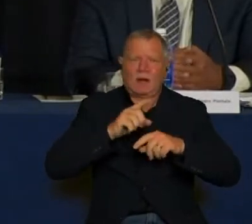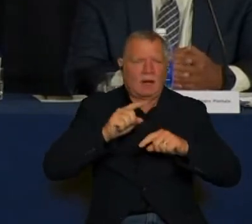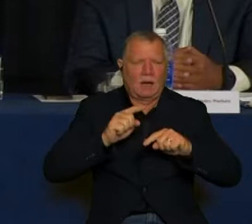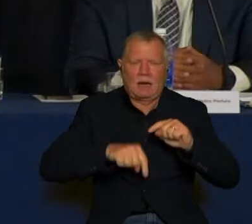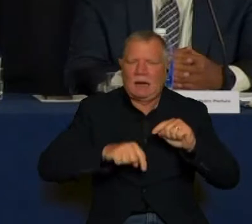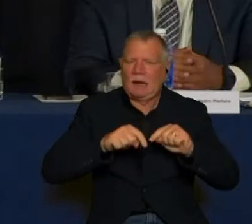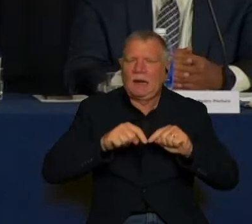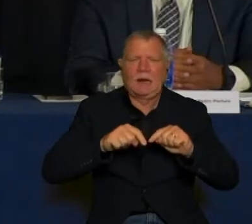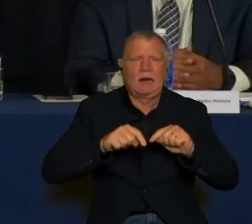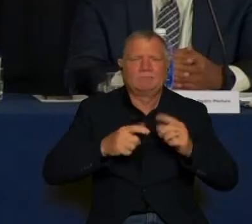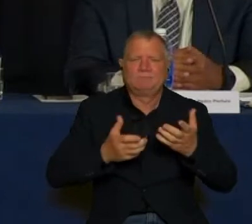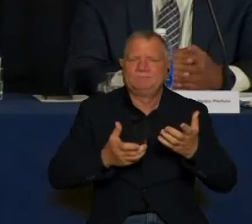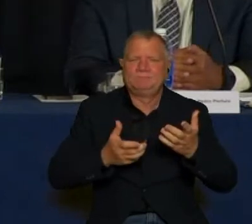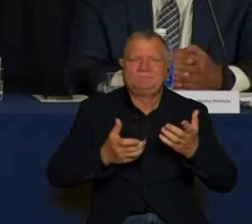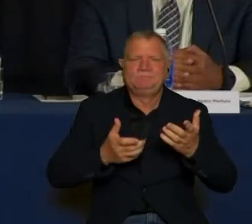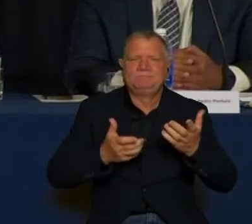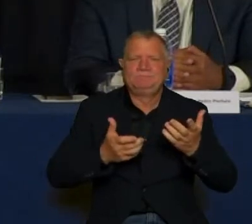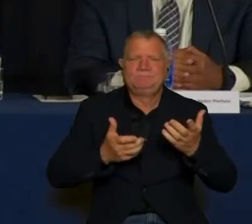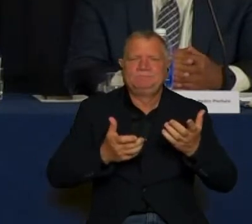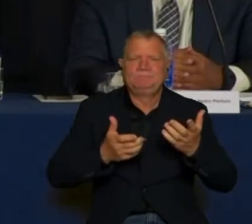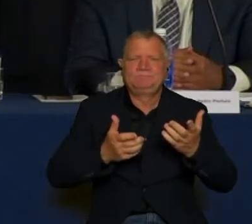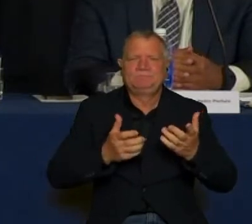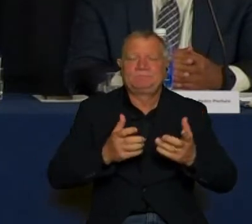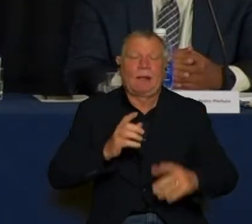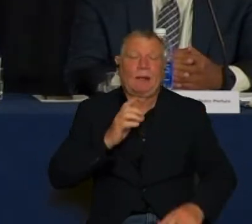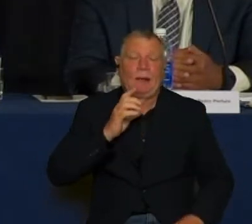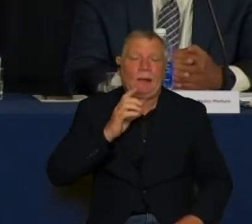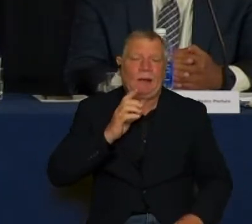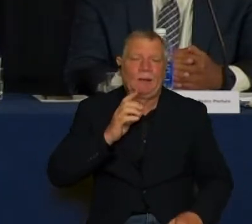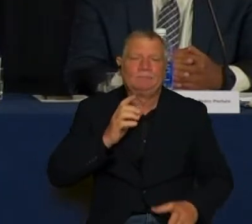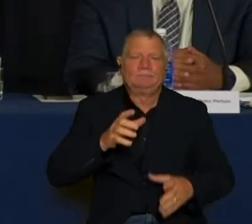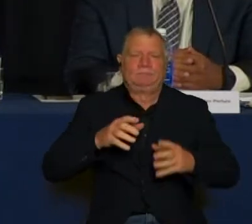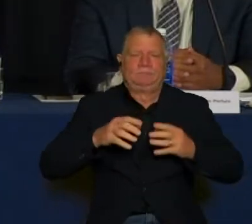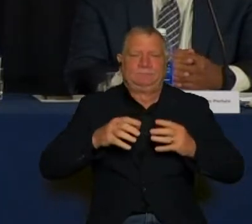cannot assume